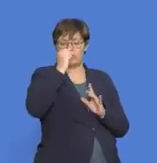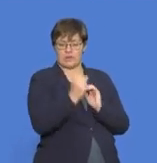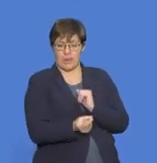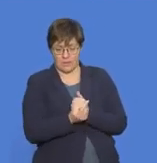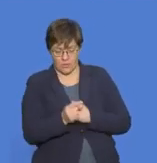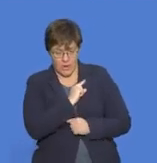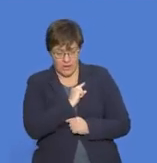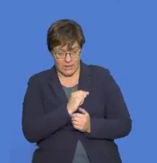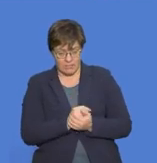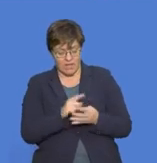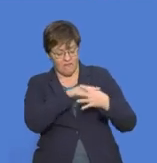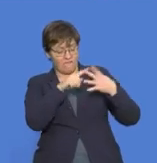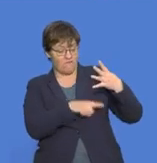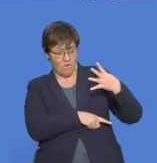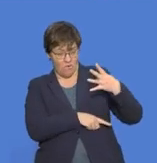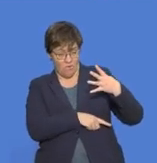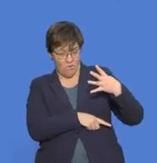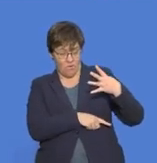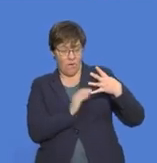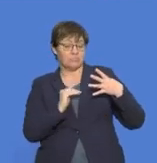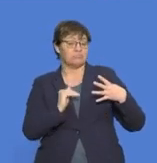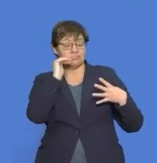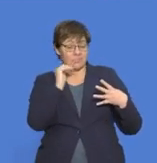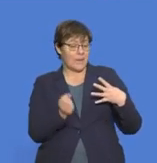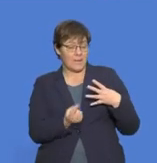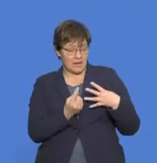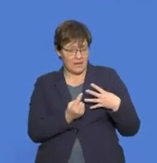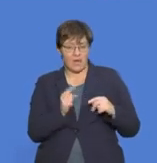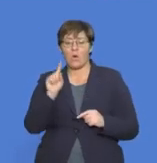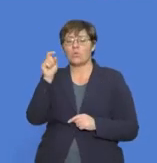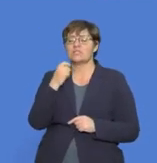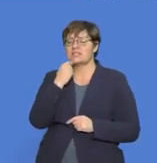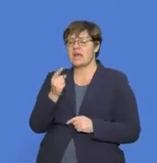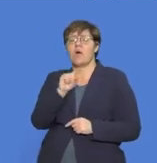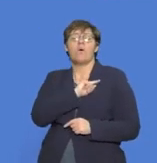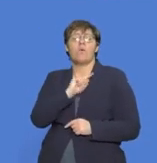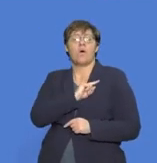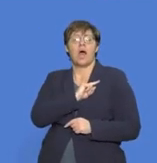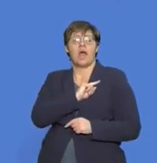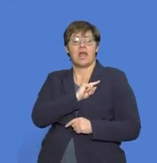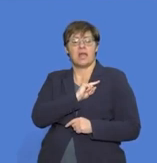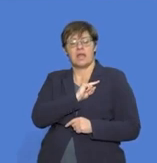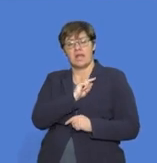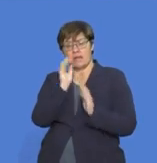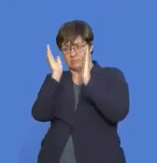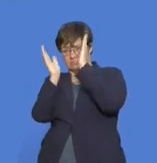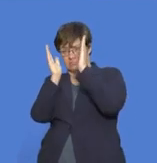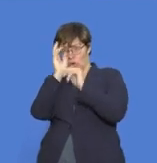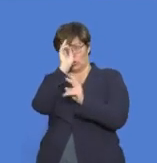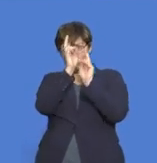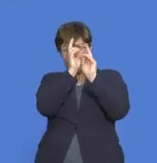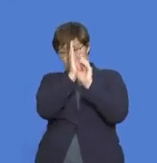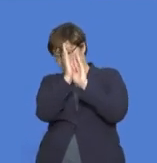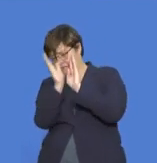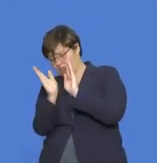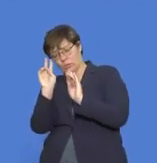And we know there are four factors which increase transpiration. The question says, why is transpiration the greatest between 12 and